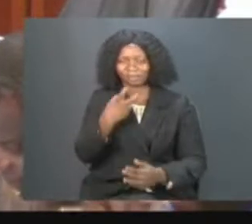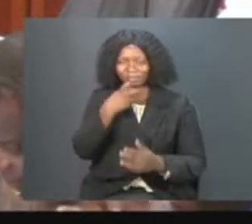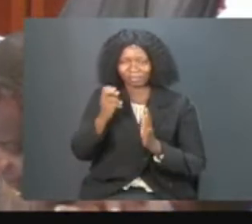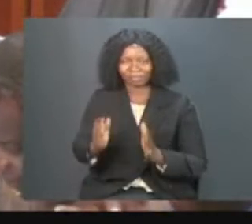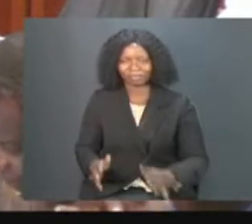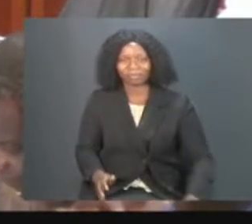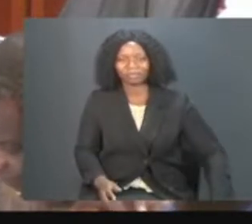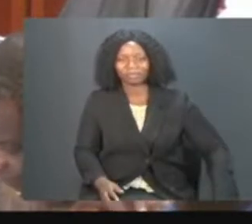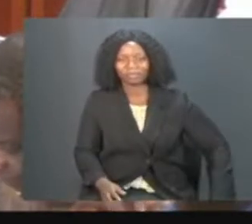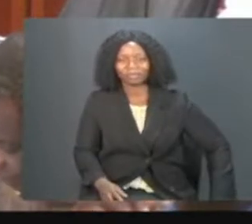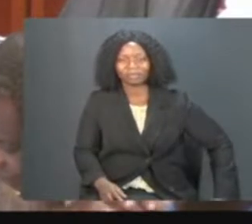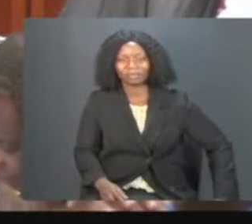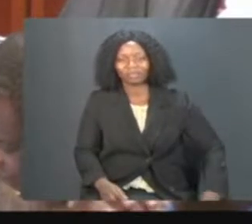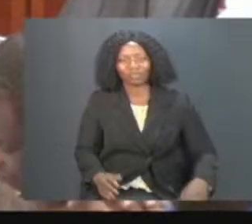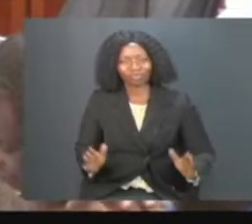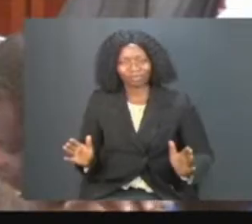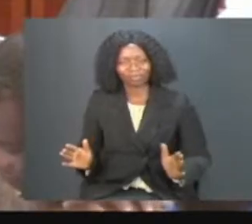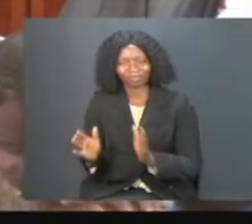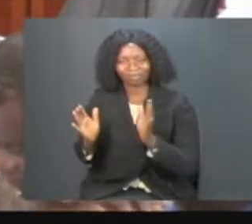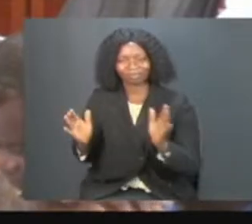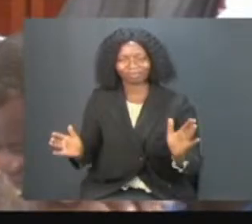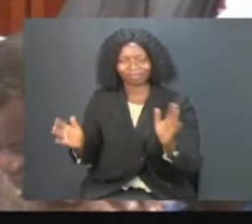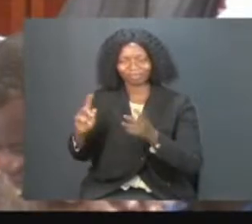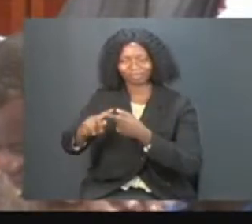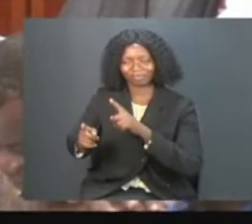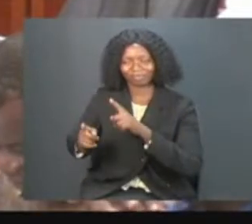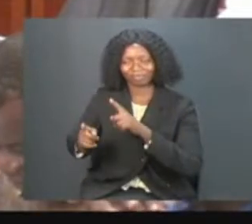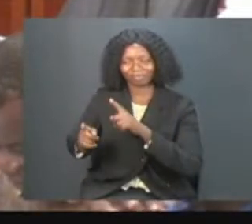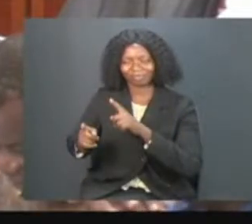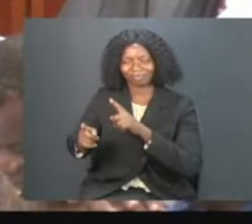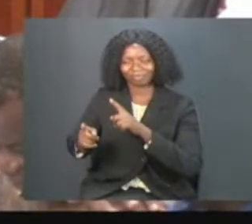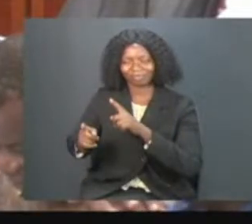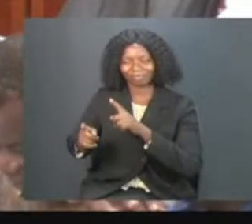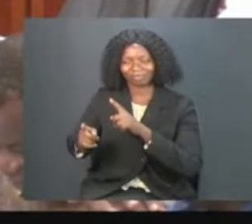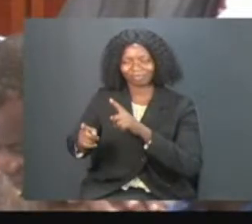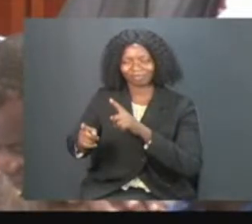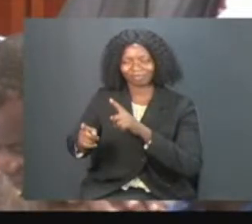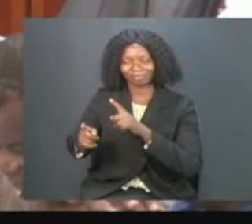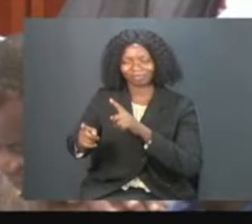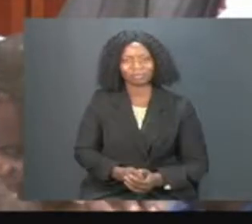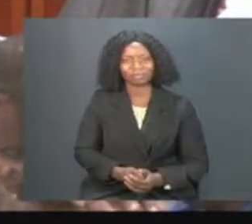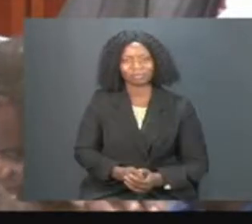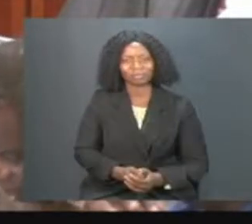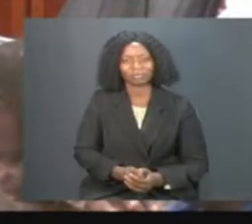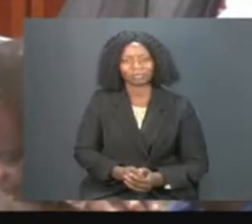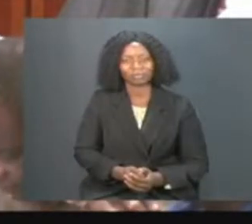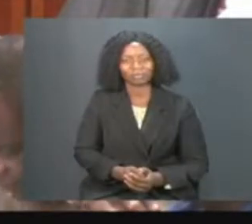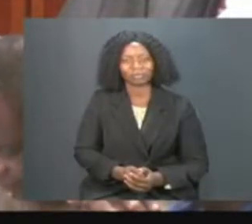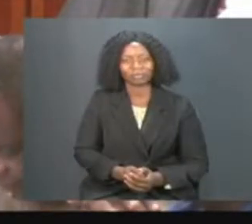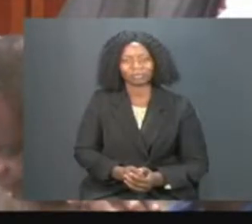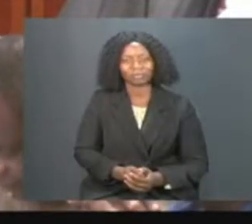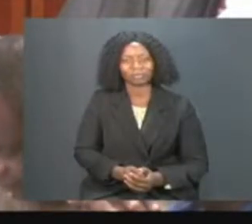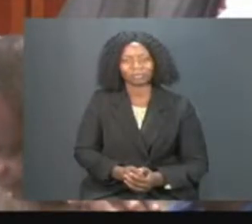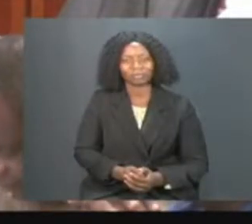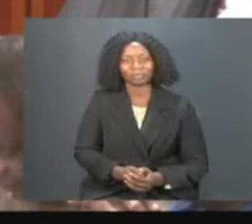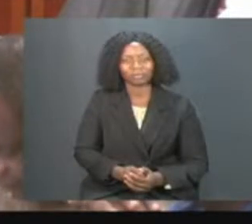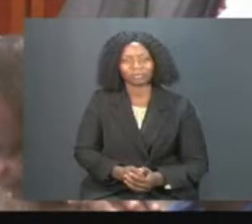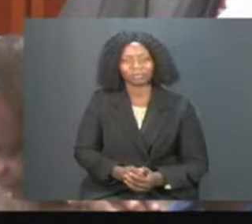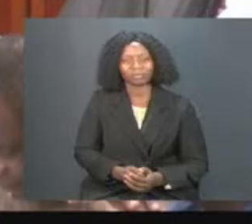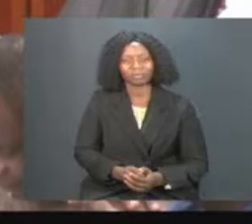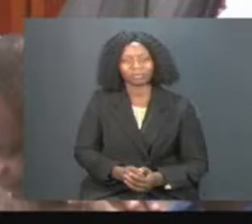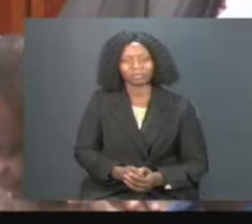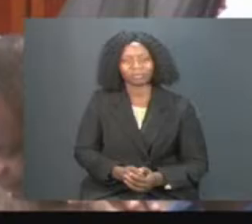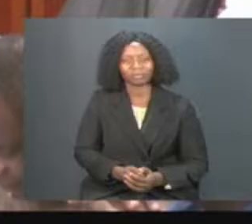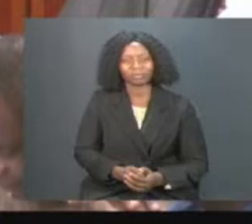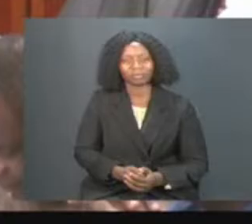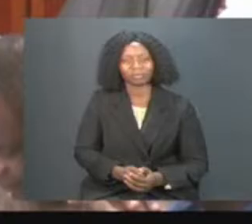I want to encourage my colleagues that they should be counted. They should rise and support